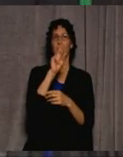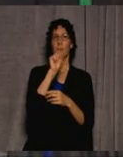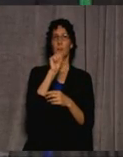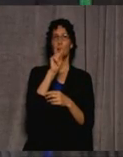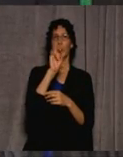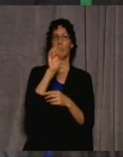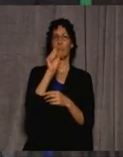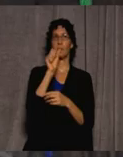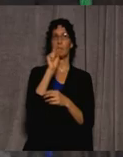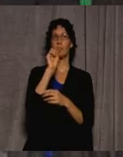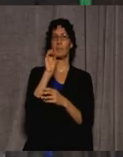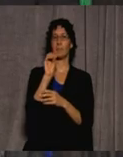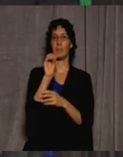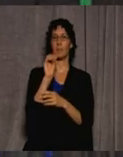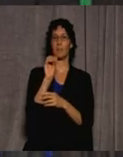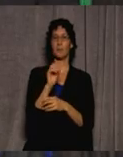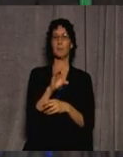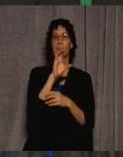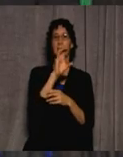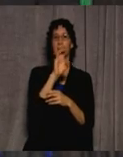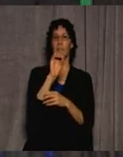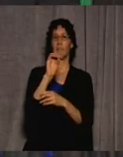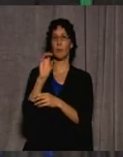Travisano, who's a COO.